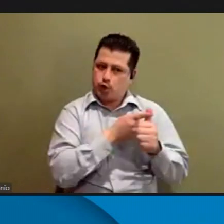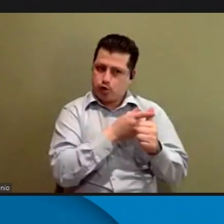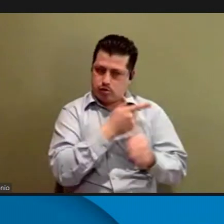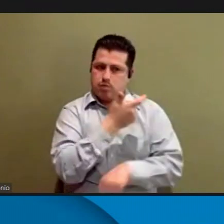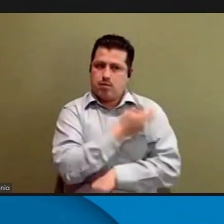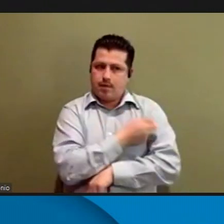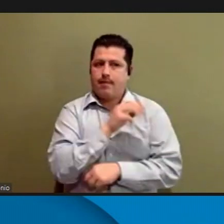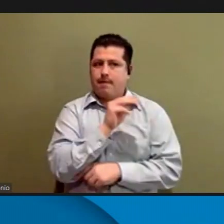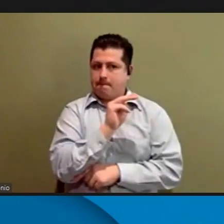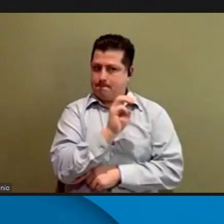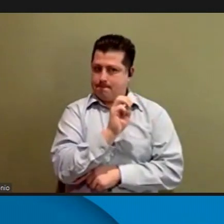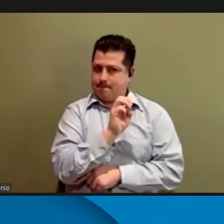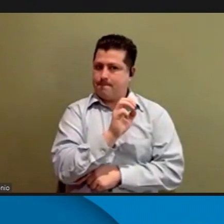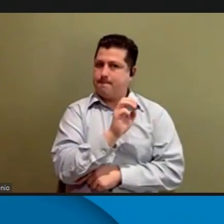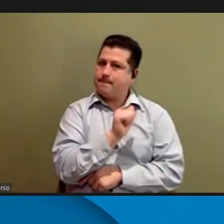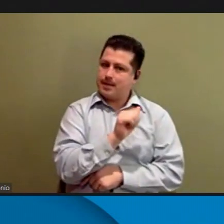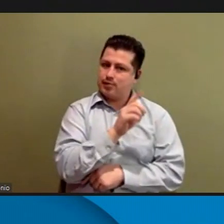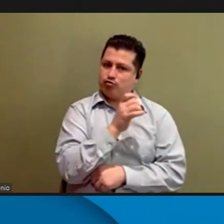Moderna shot.